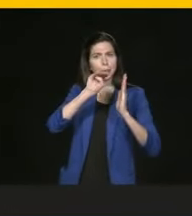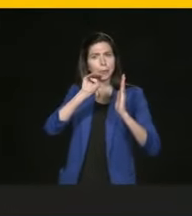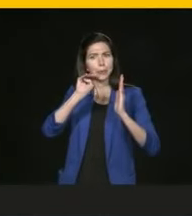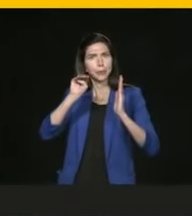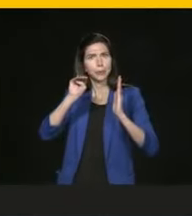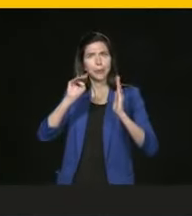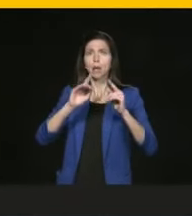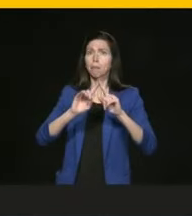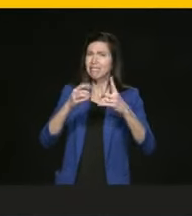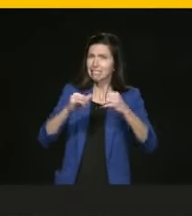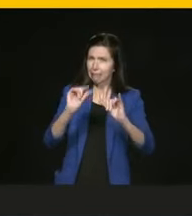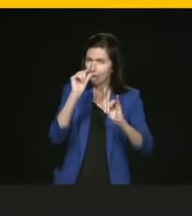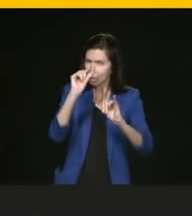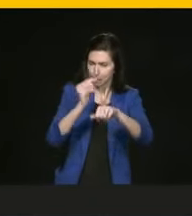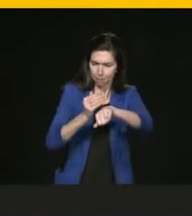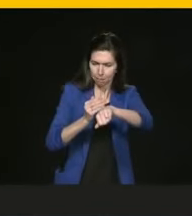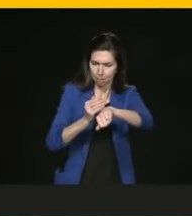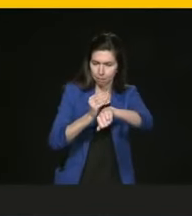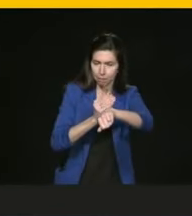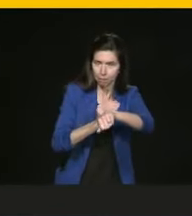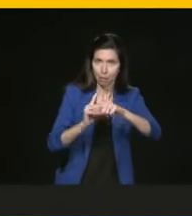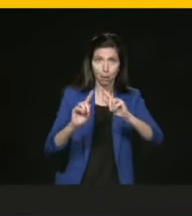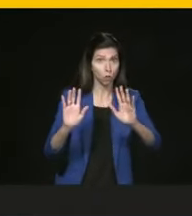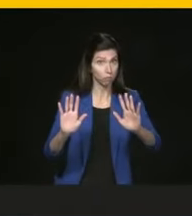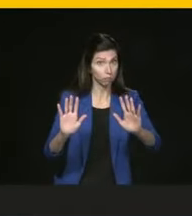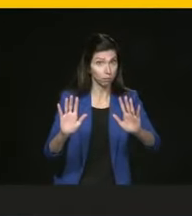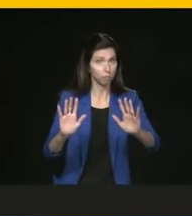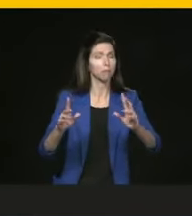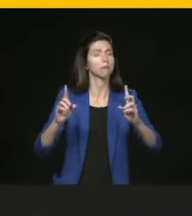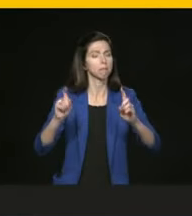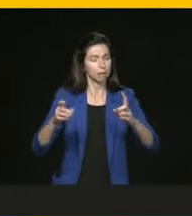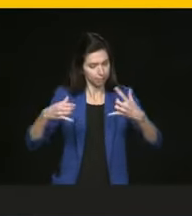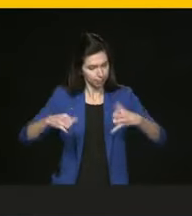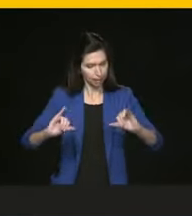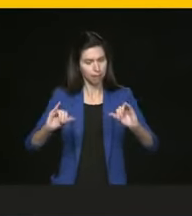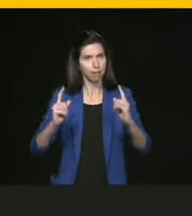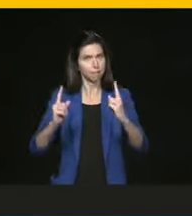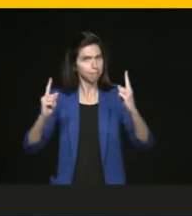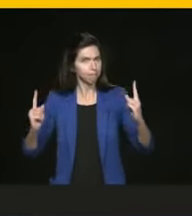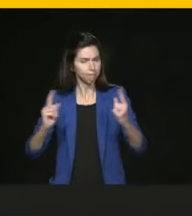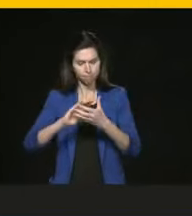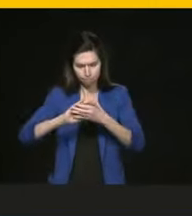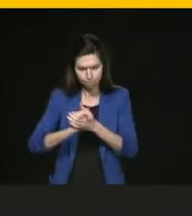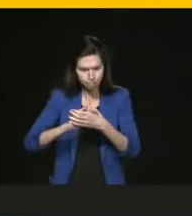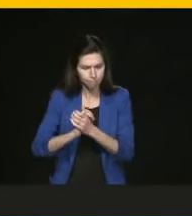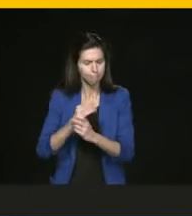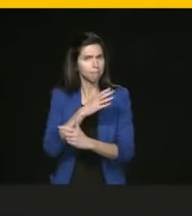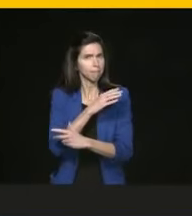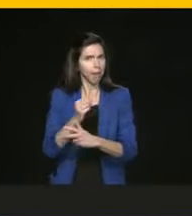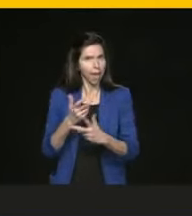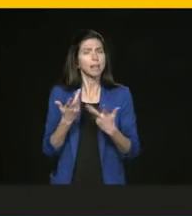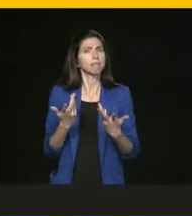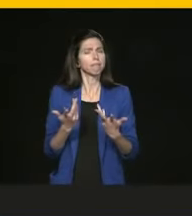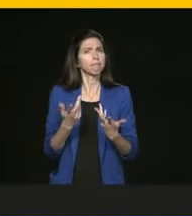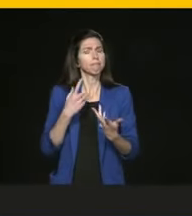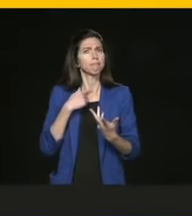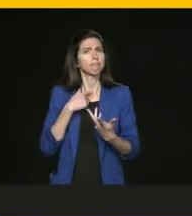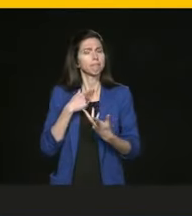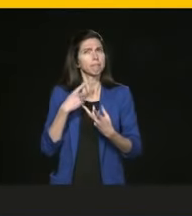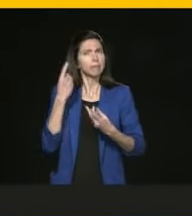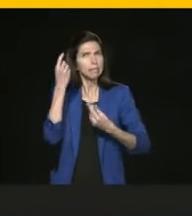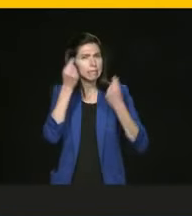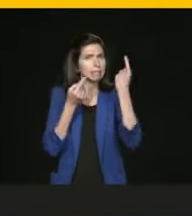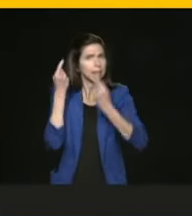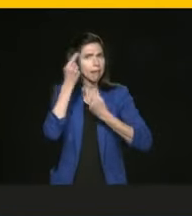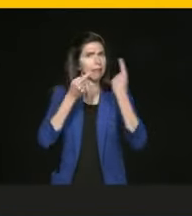must remain vigilant, stay focused, and keep our eyes on the ultimate goal, which is limiting the